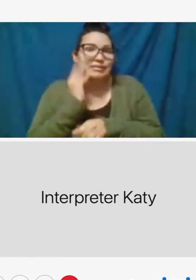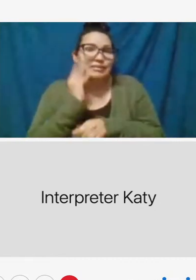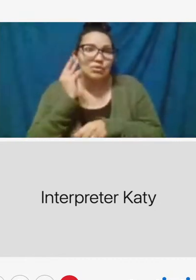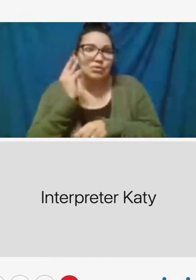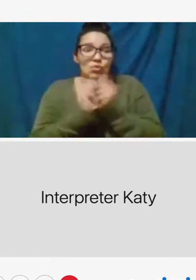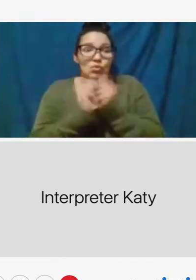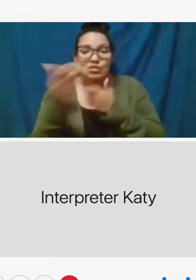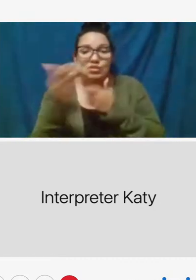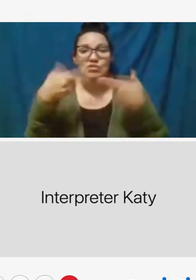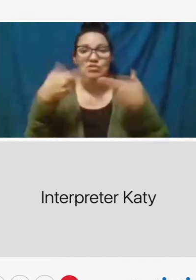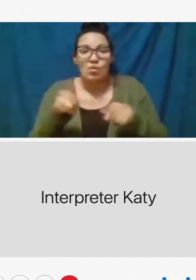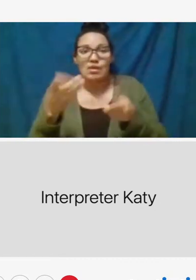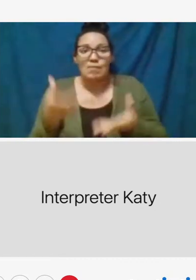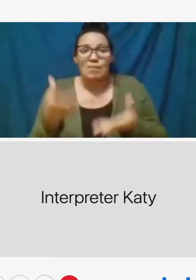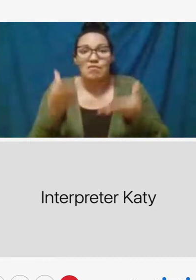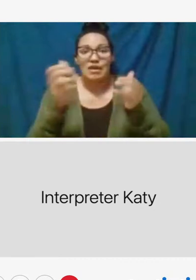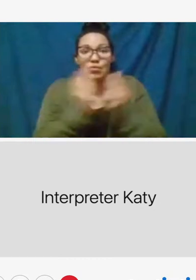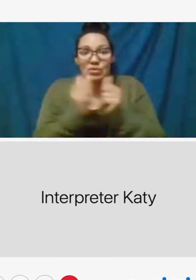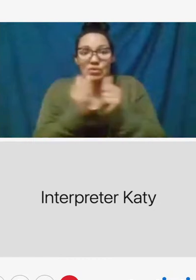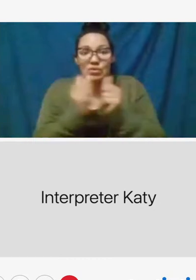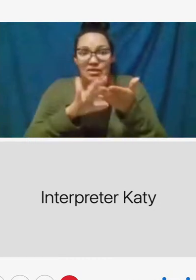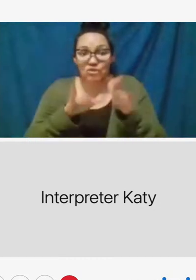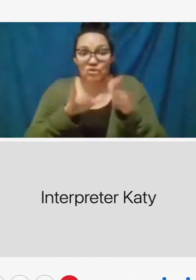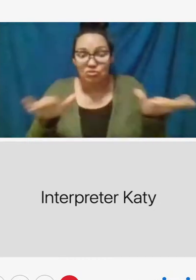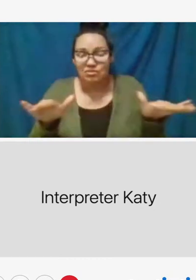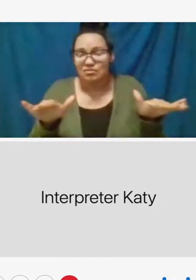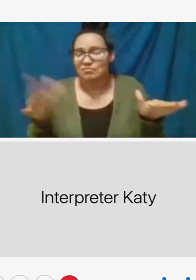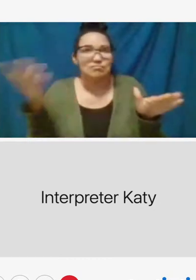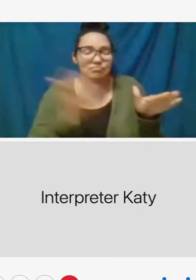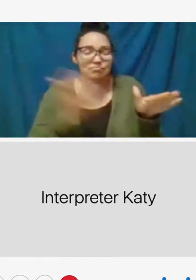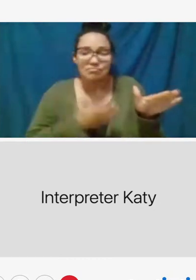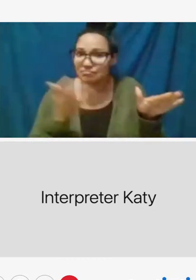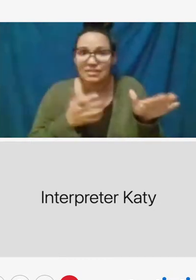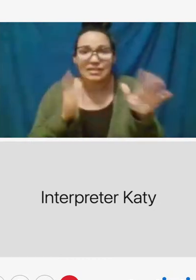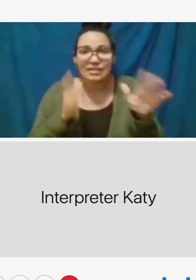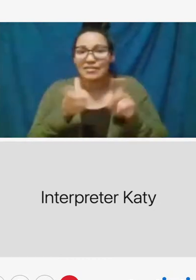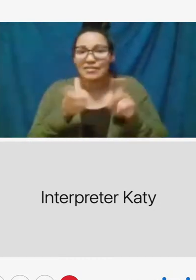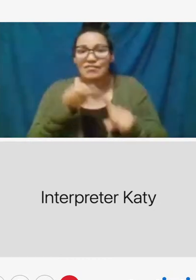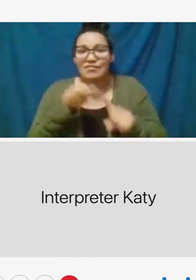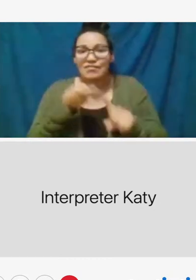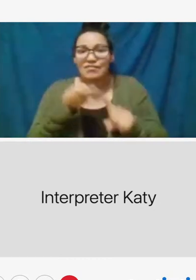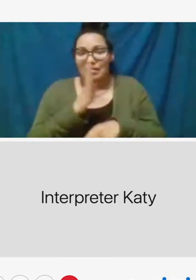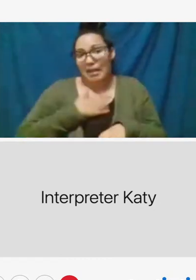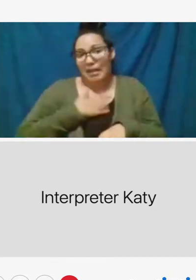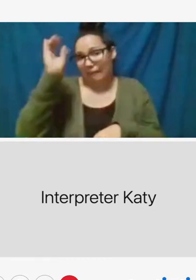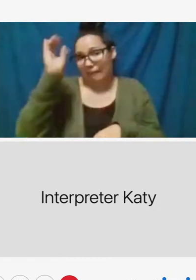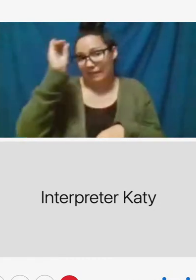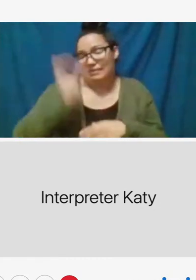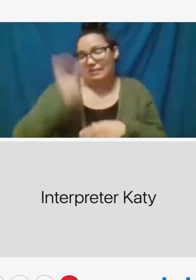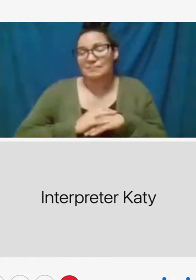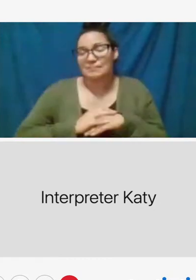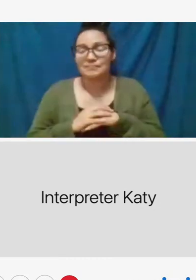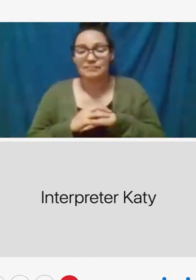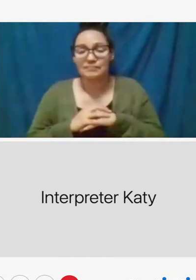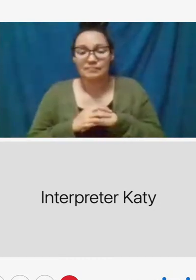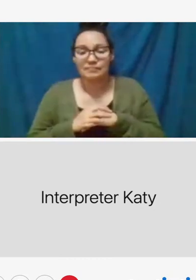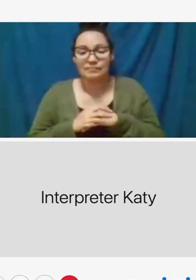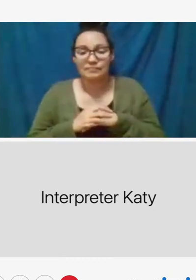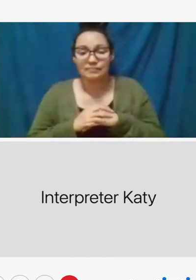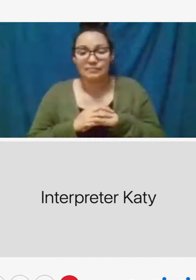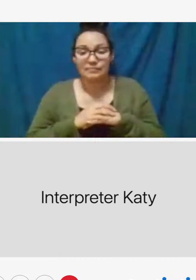our children is an unbelievable gift from God to my opinion um when you deal